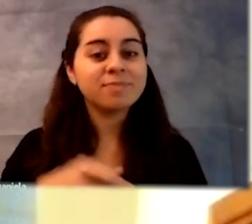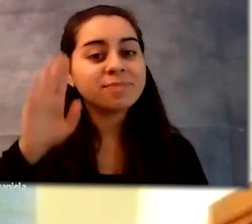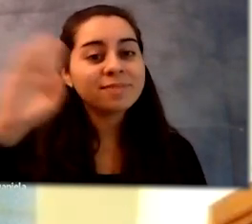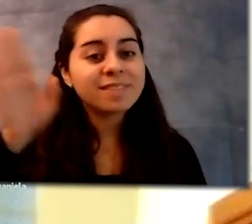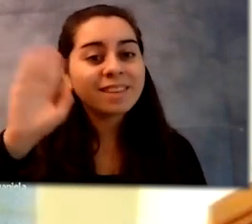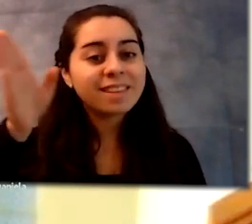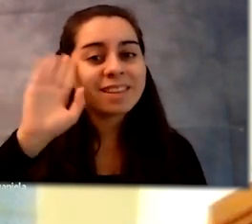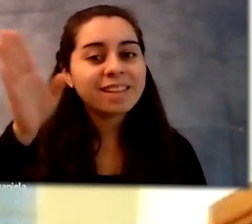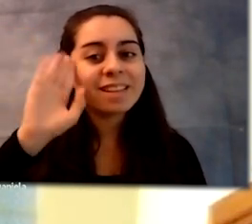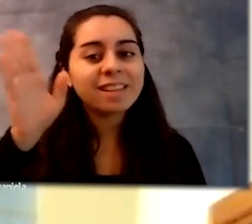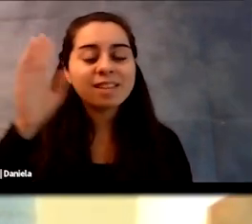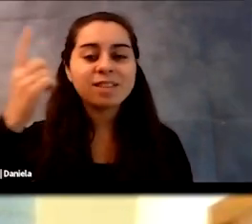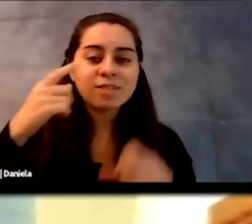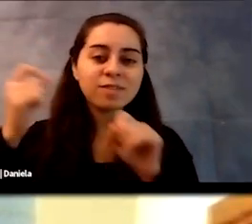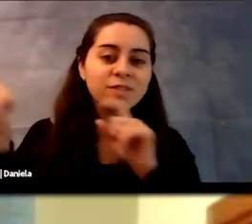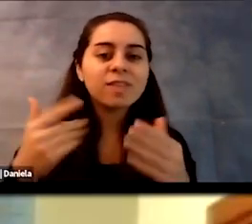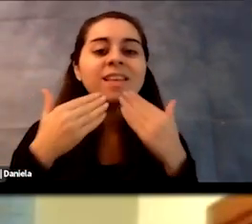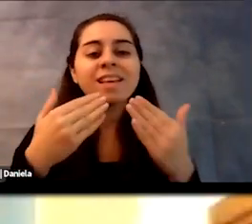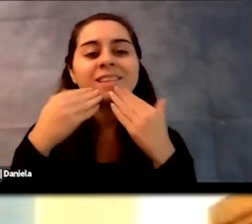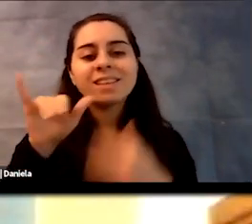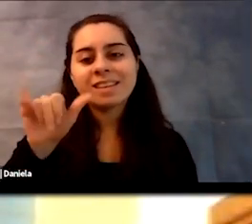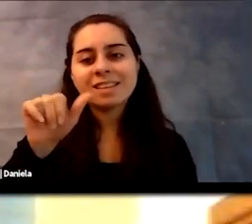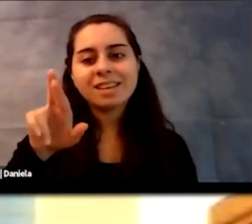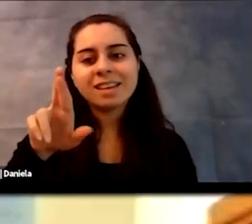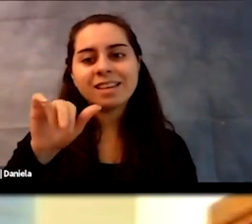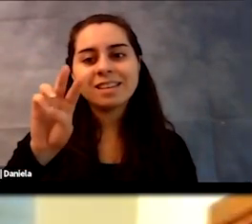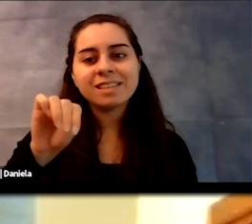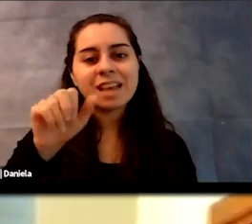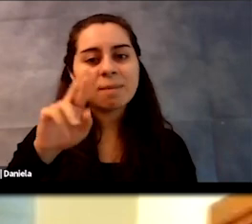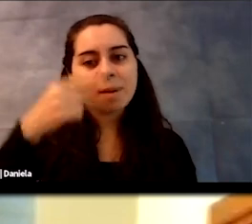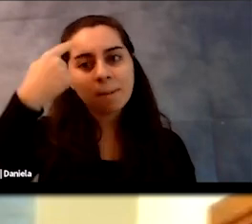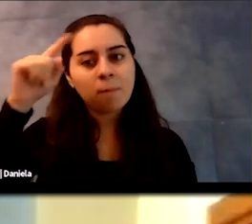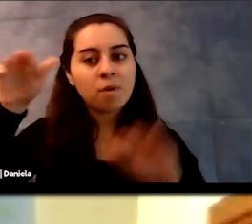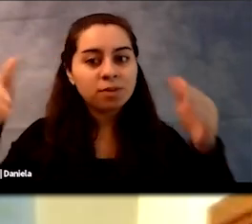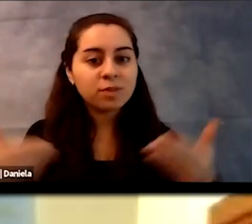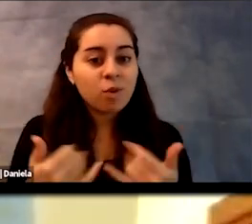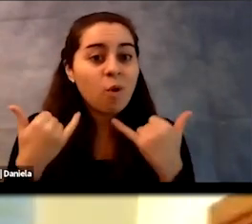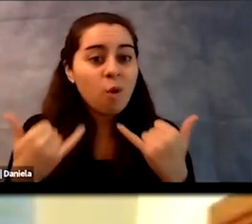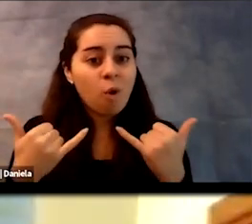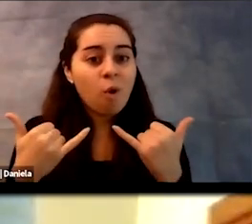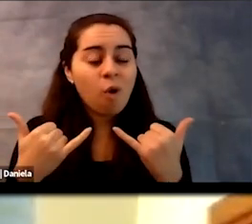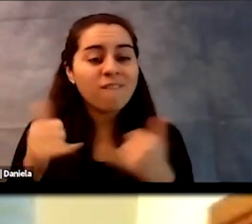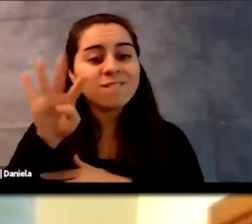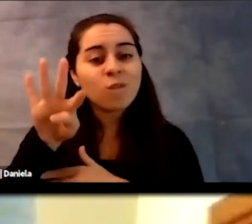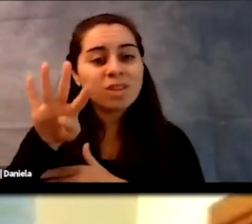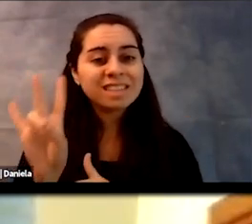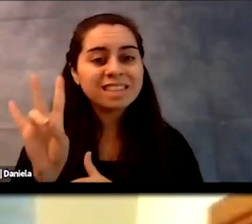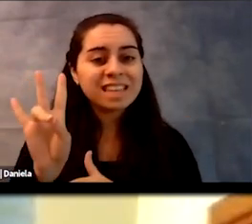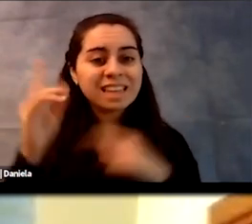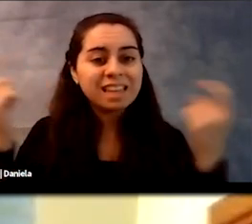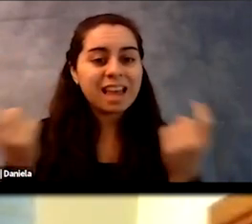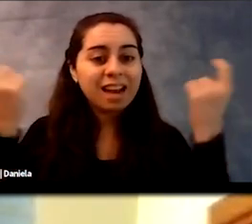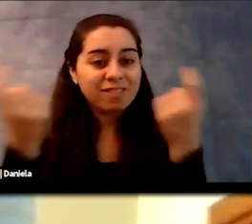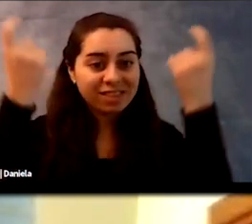Saludos and greetings to everyone, and thank you, Yarimar, for that introduction. Today marks the 47th